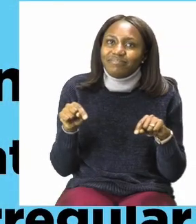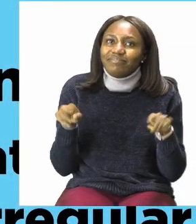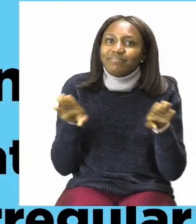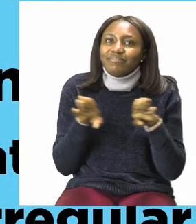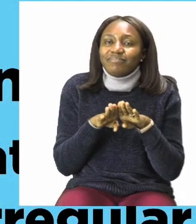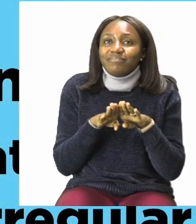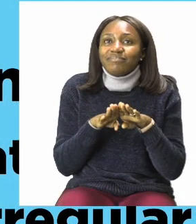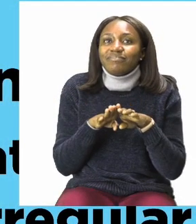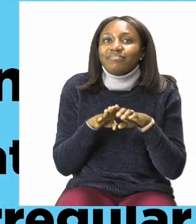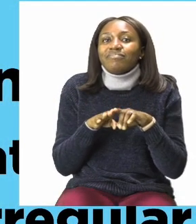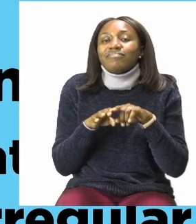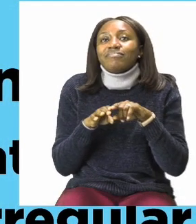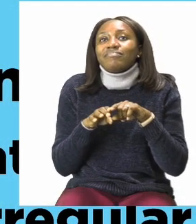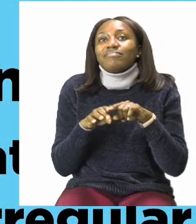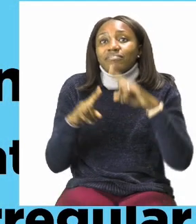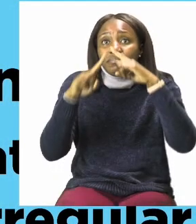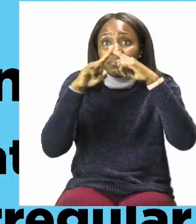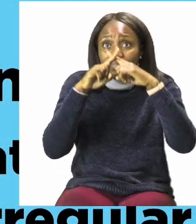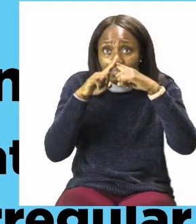we will be talking about